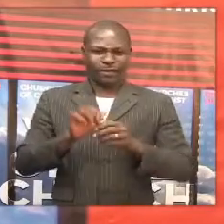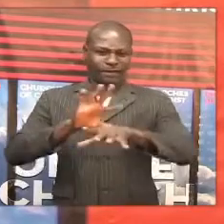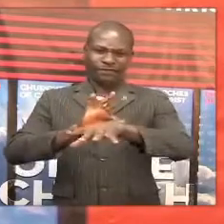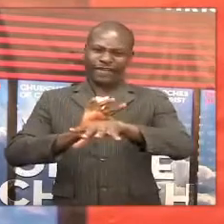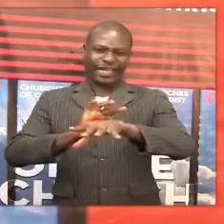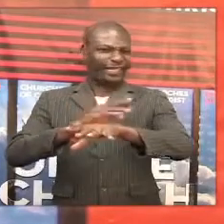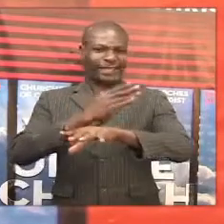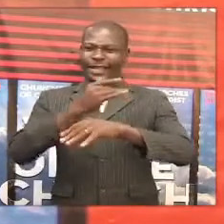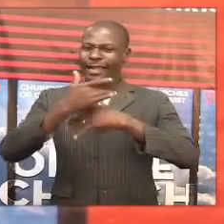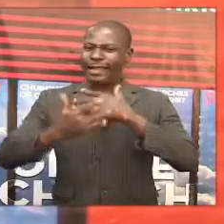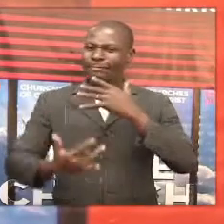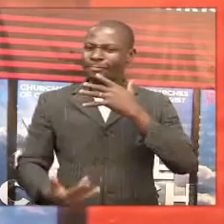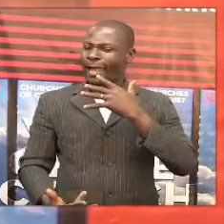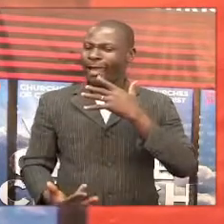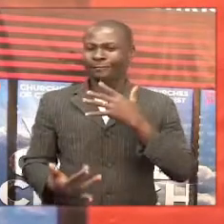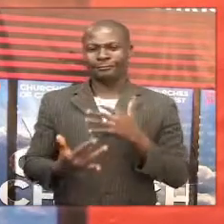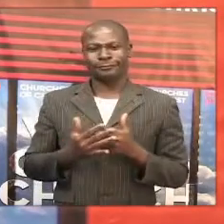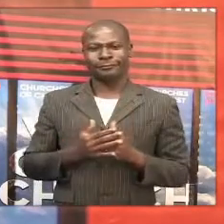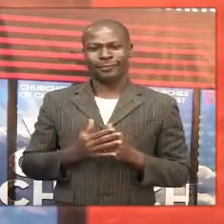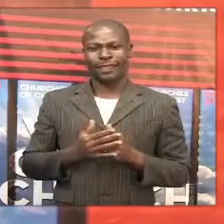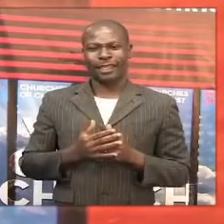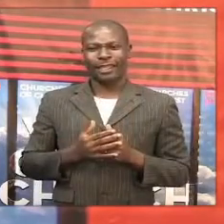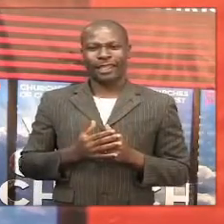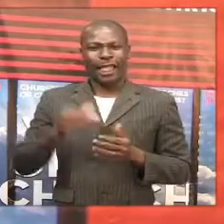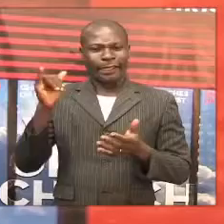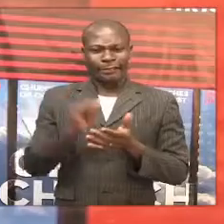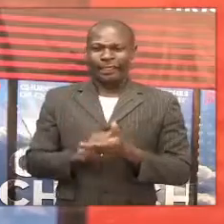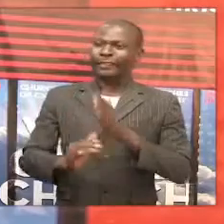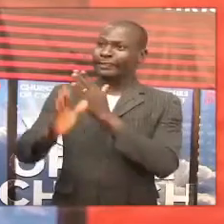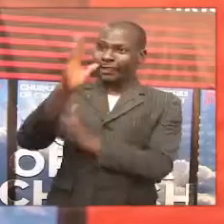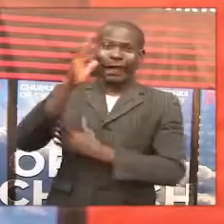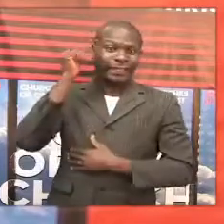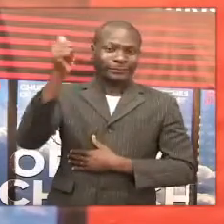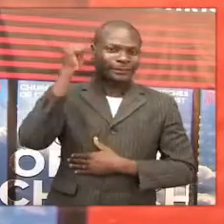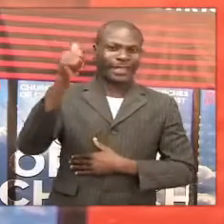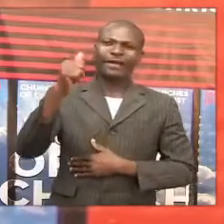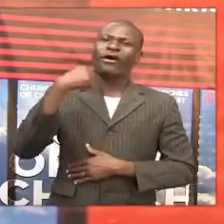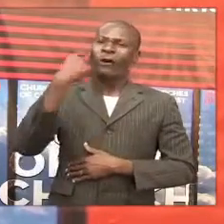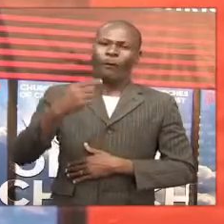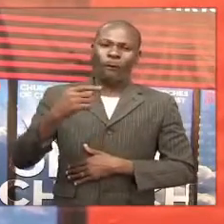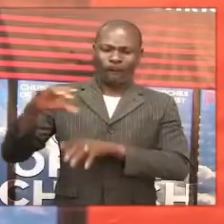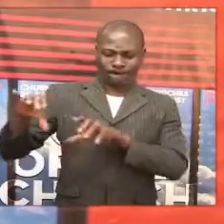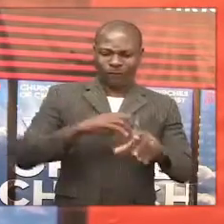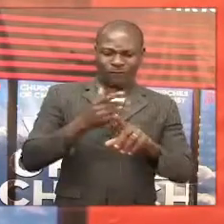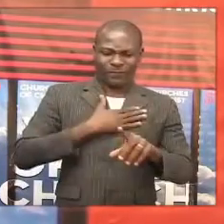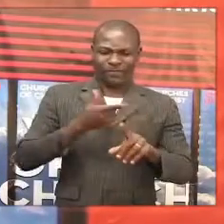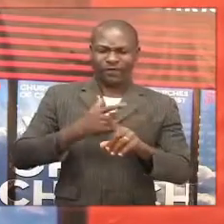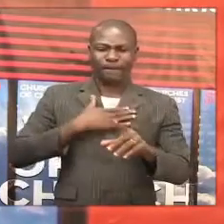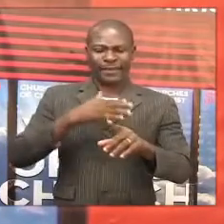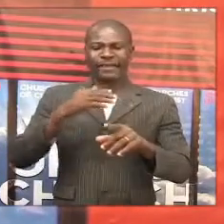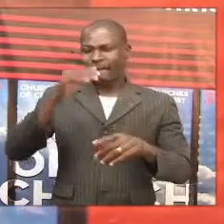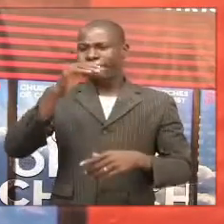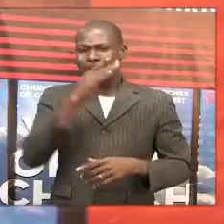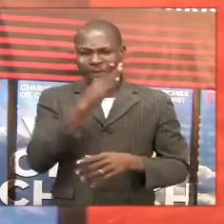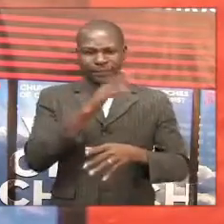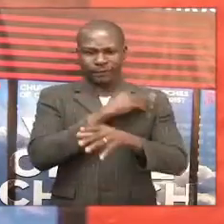blood. Now I saw the oye me, every me mami, a yamono any, sa oda ne bano